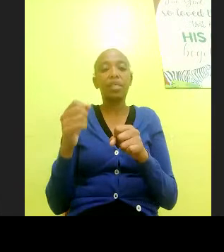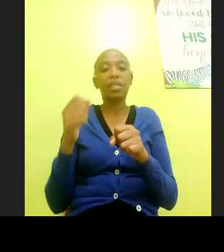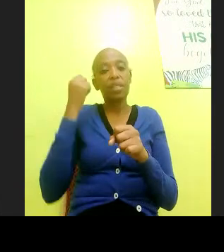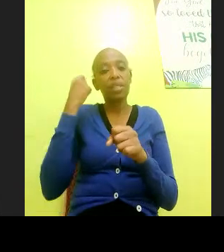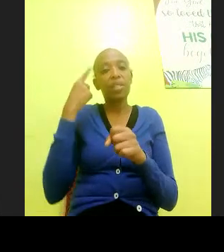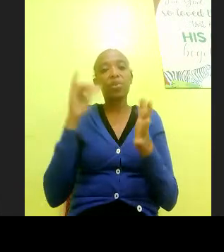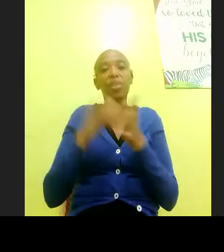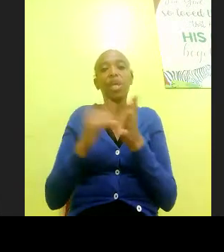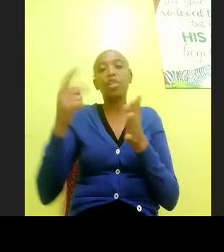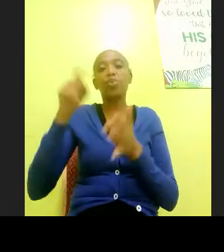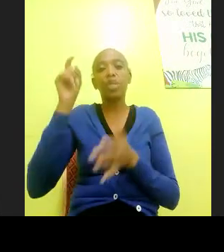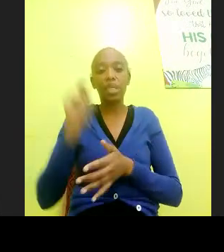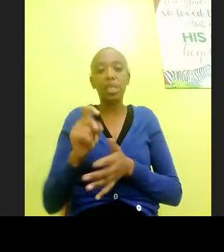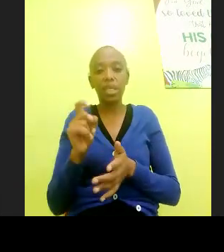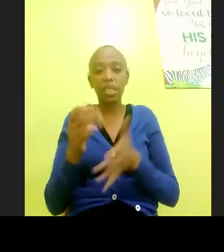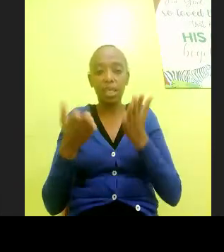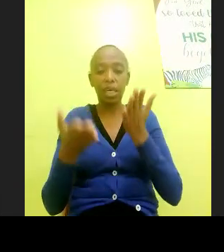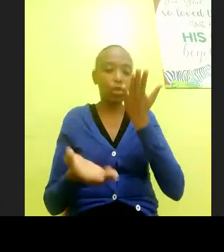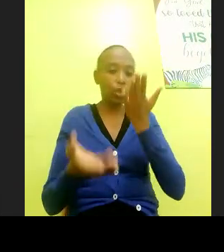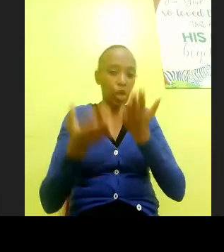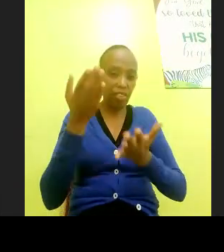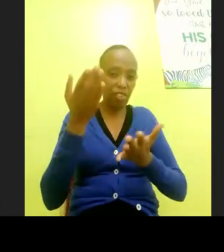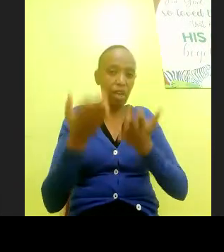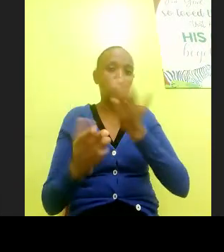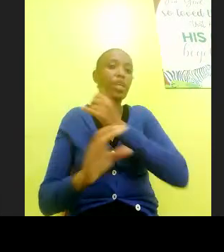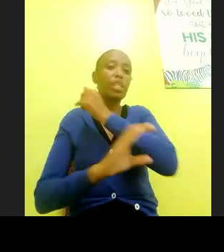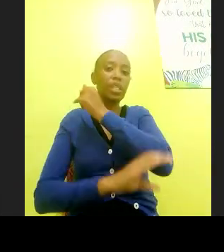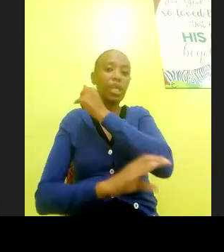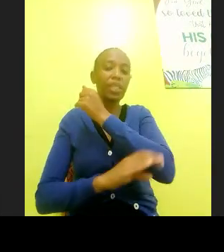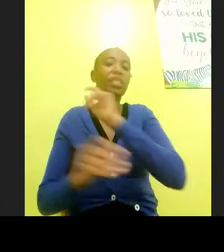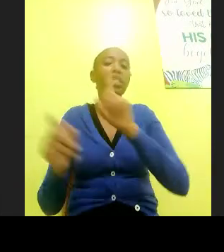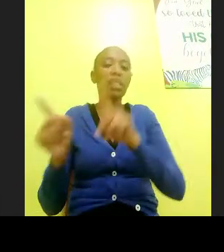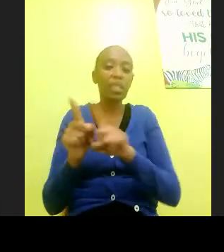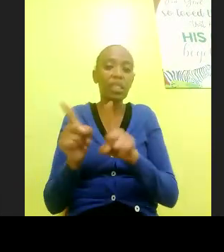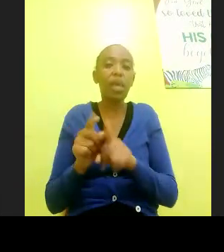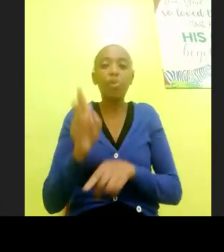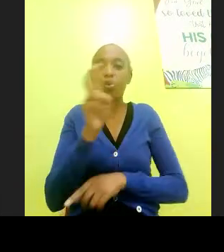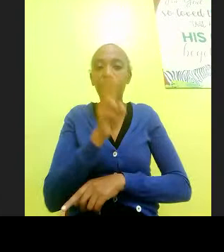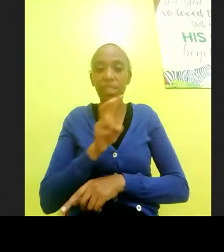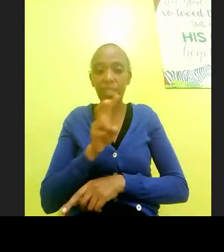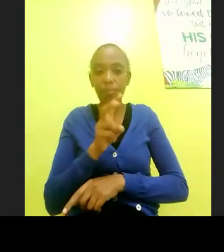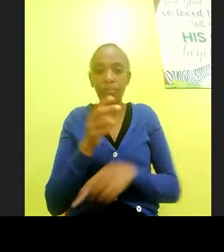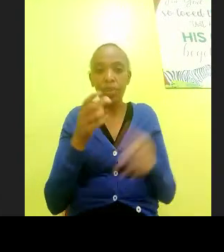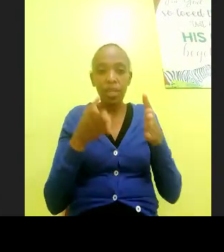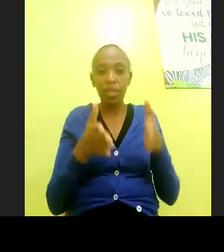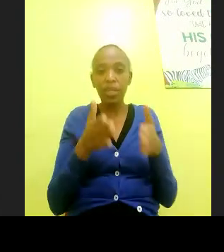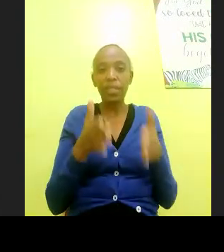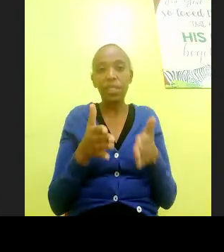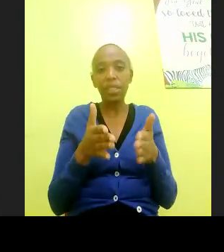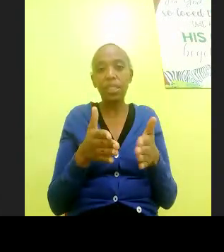we need to evaluate countries. And as you will see, this is a